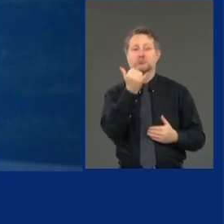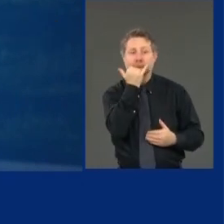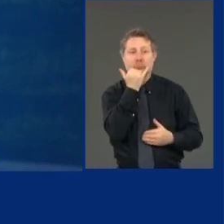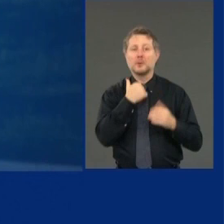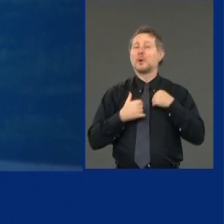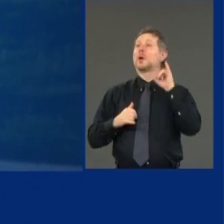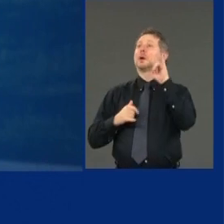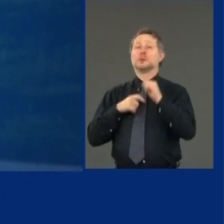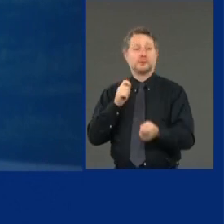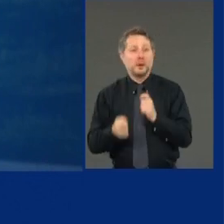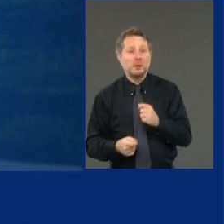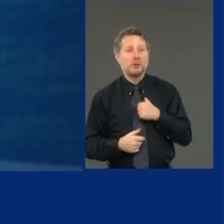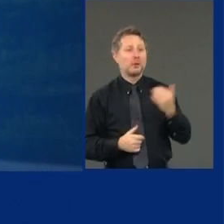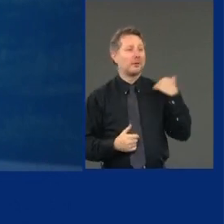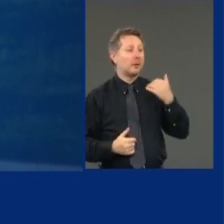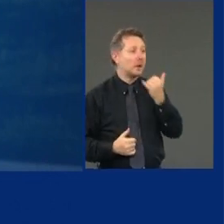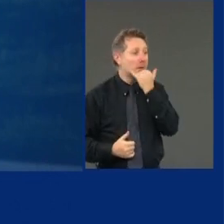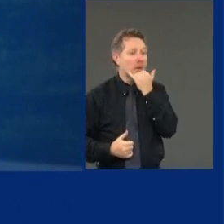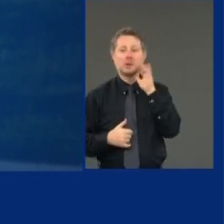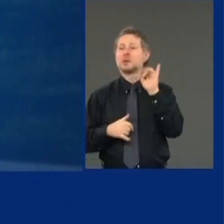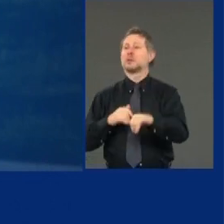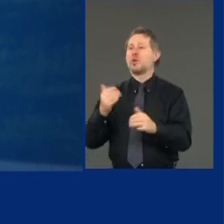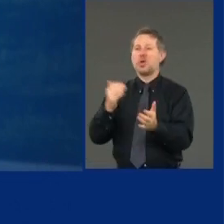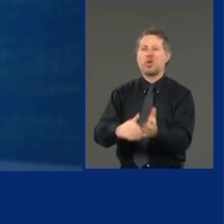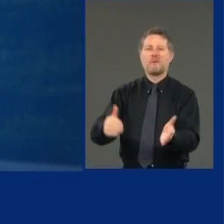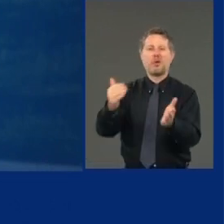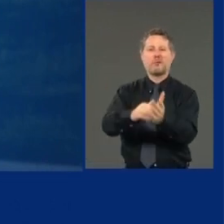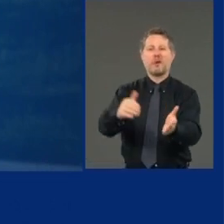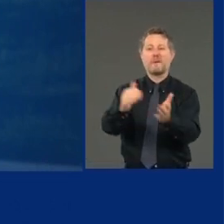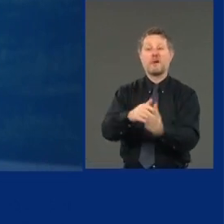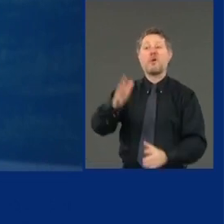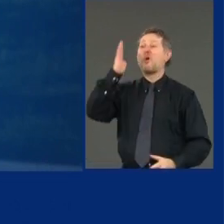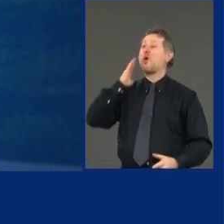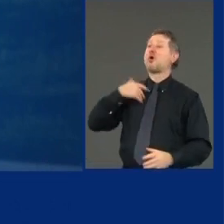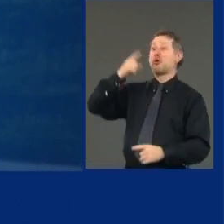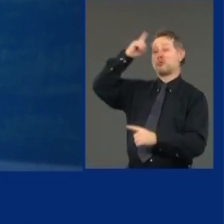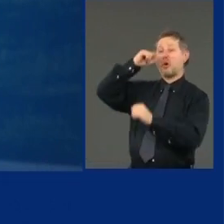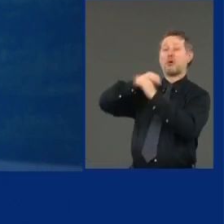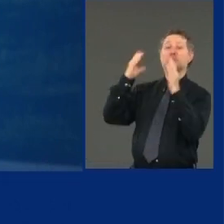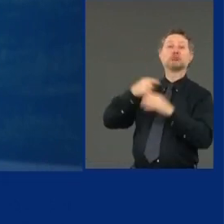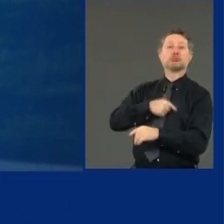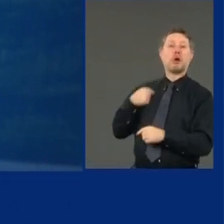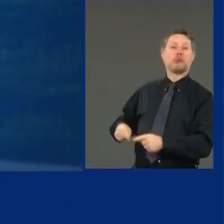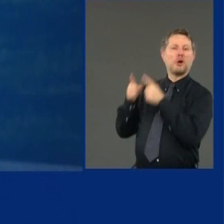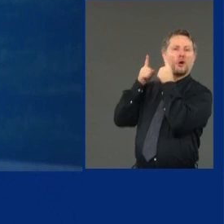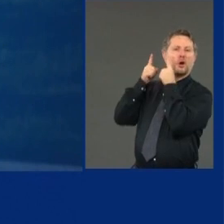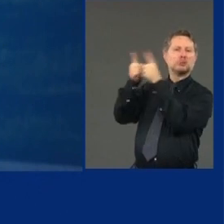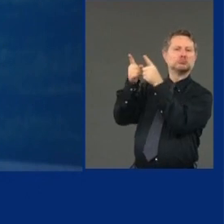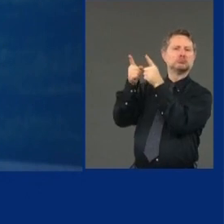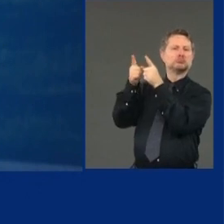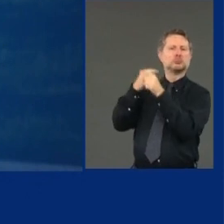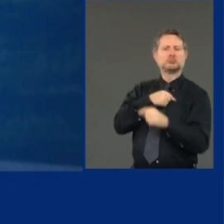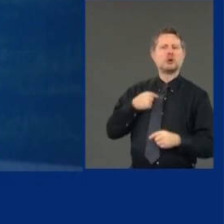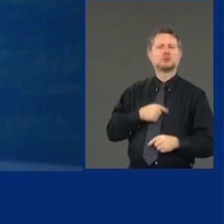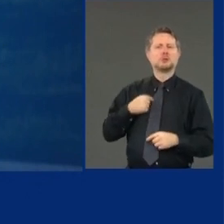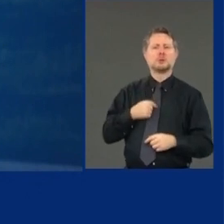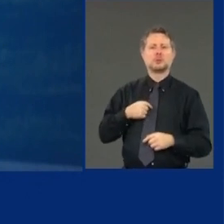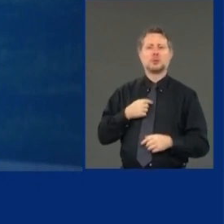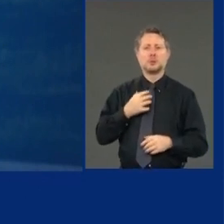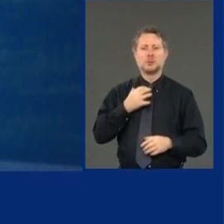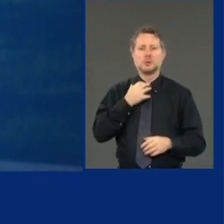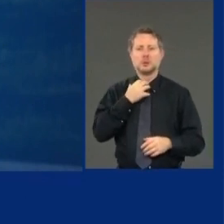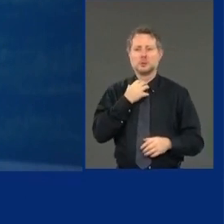day one. From day one, it started that this virus was coming from China. So everybody's looking to the West